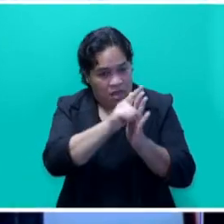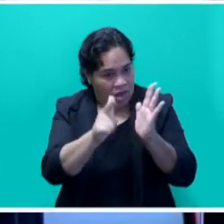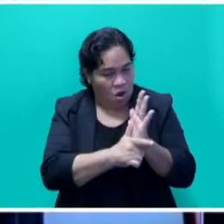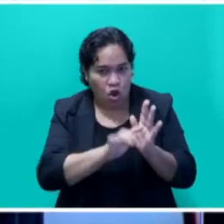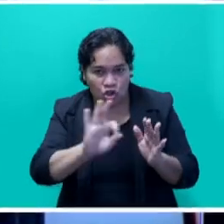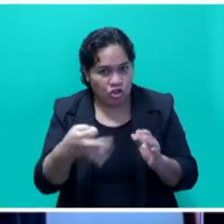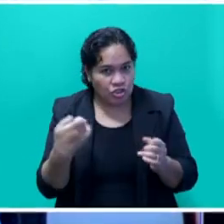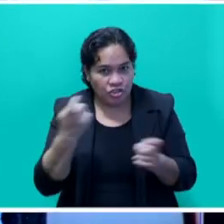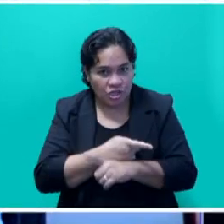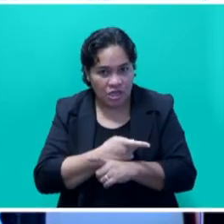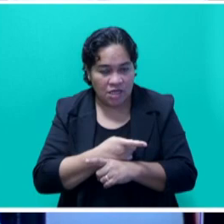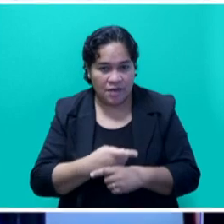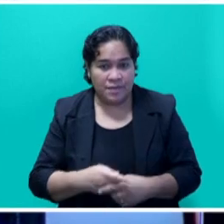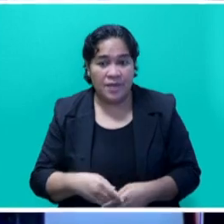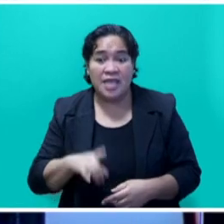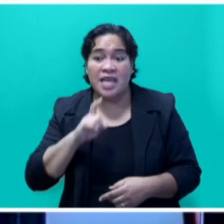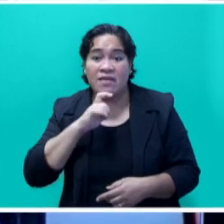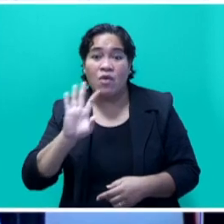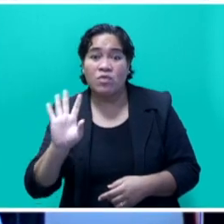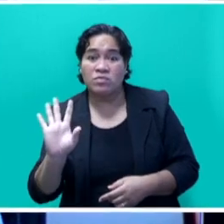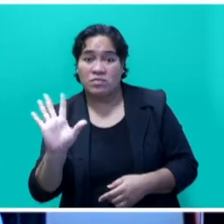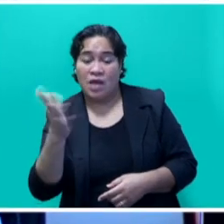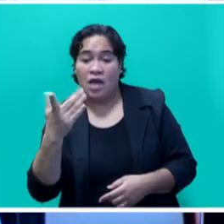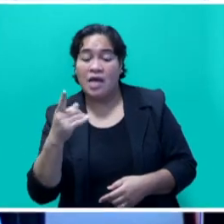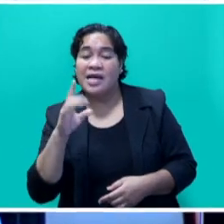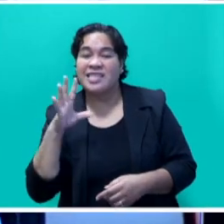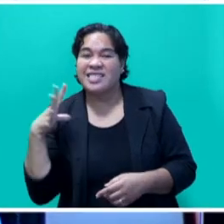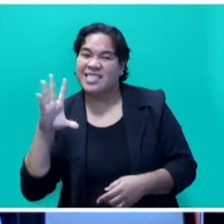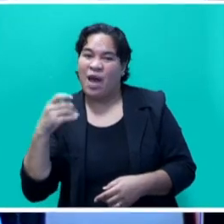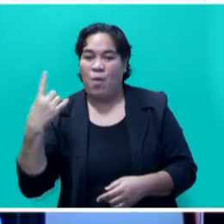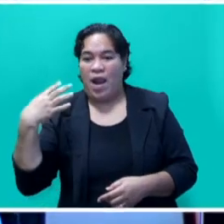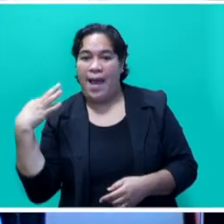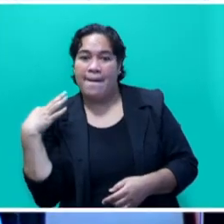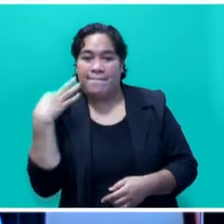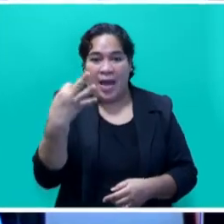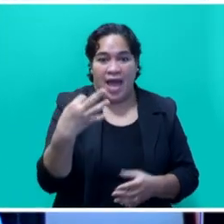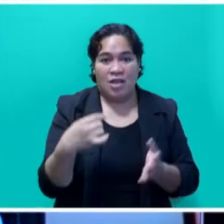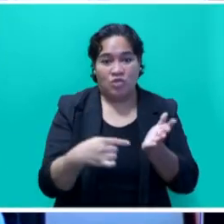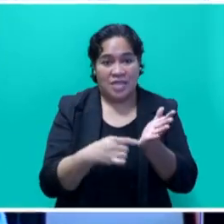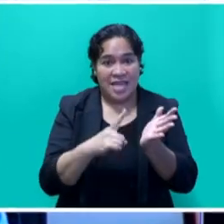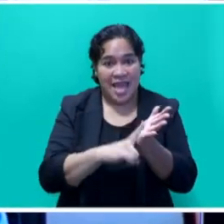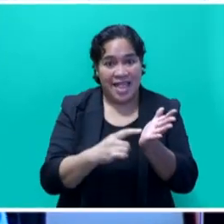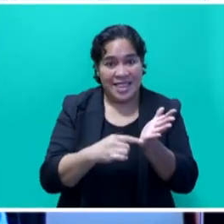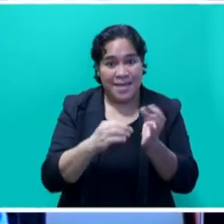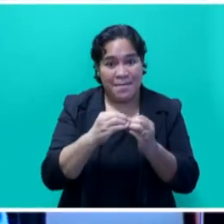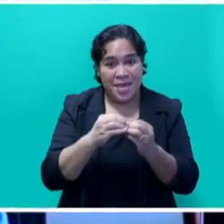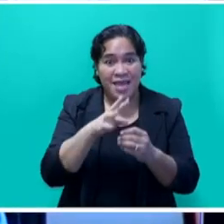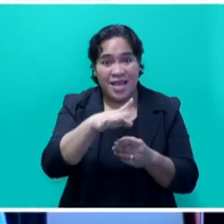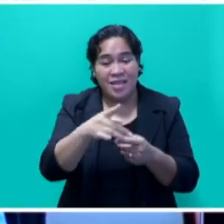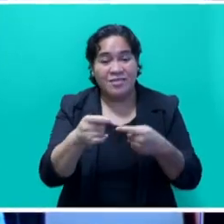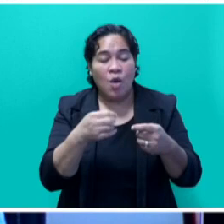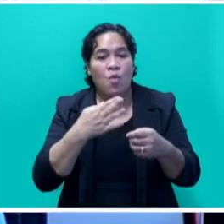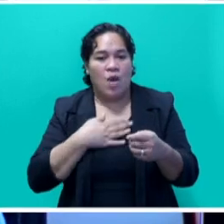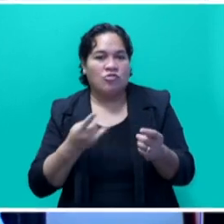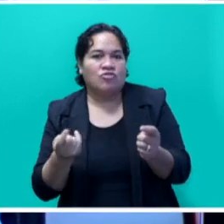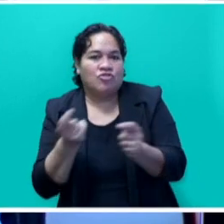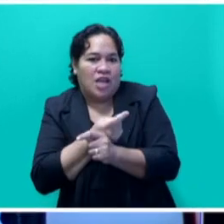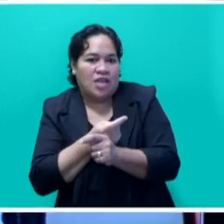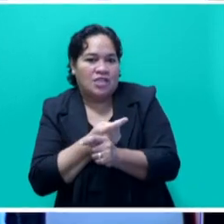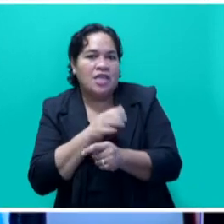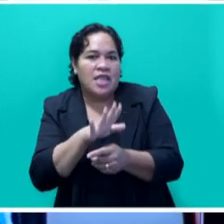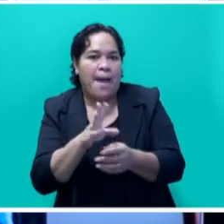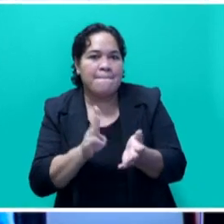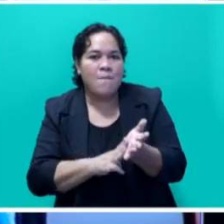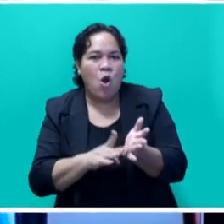changed. When somebody, for example, applied to TLTB management for a change in their